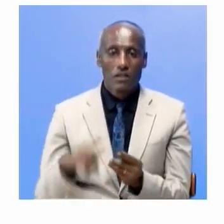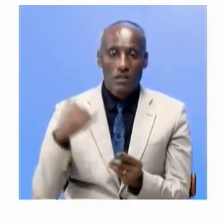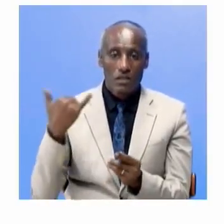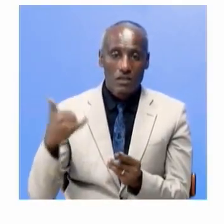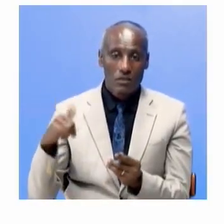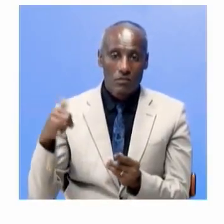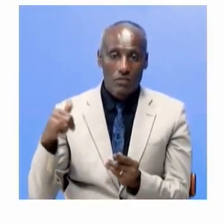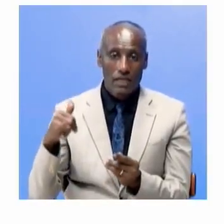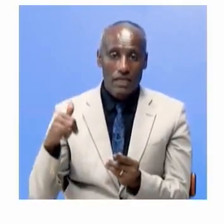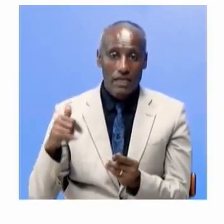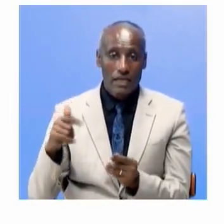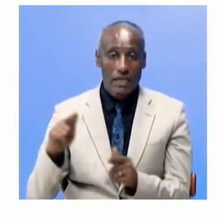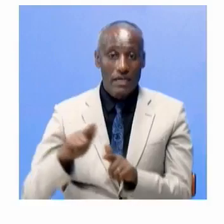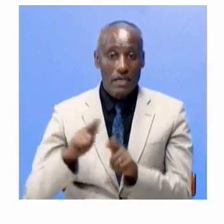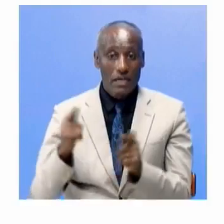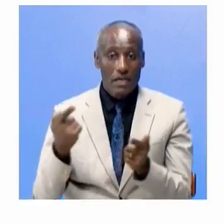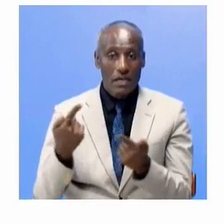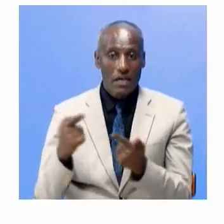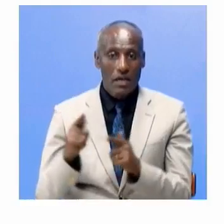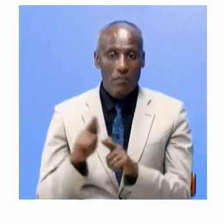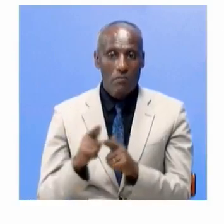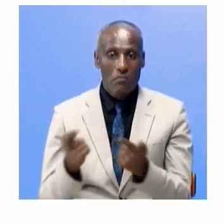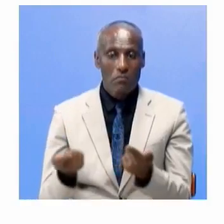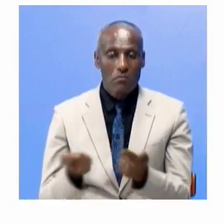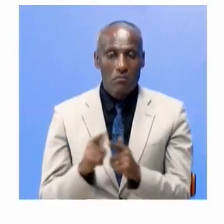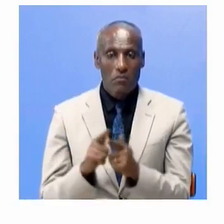play games